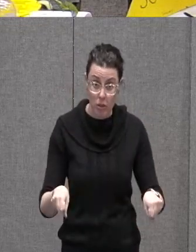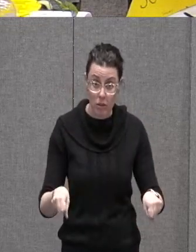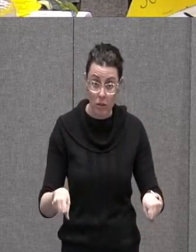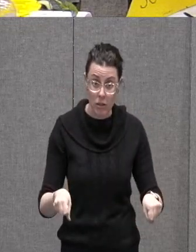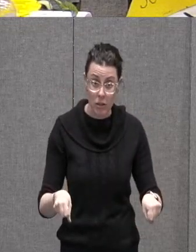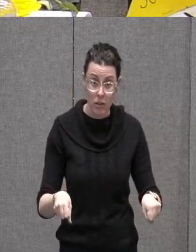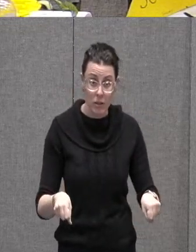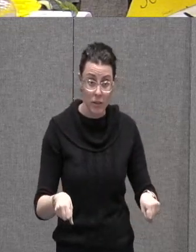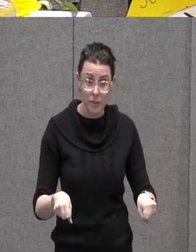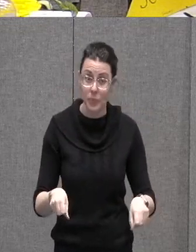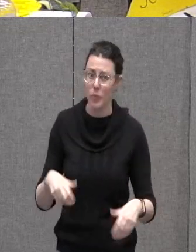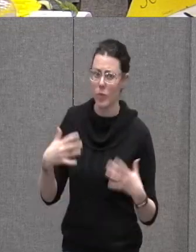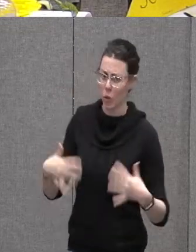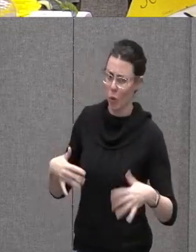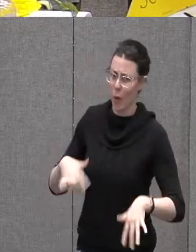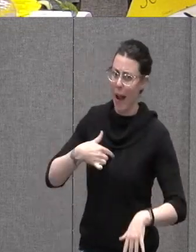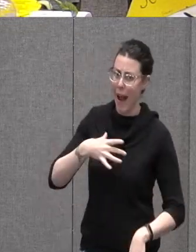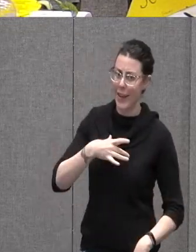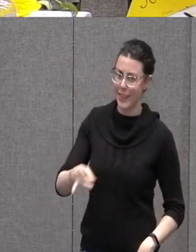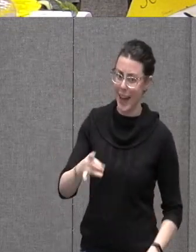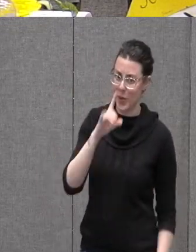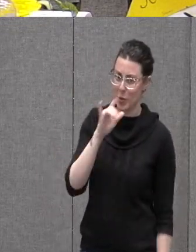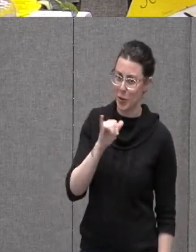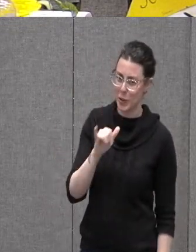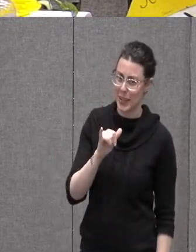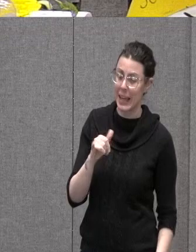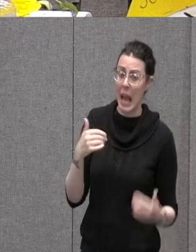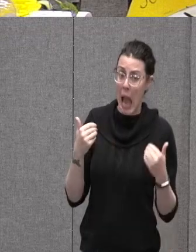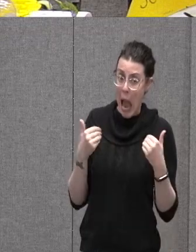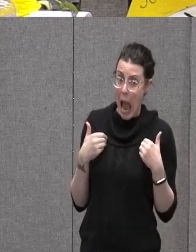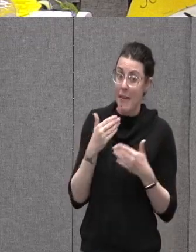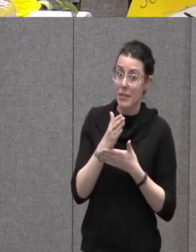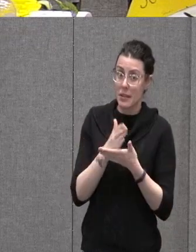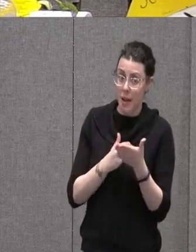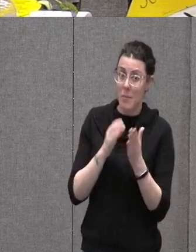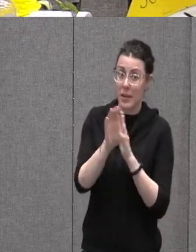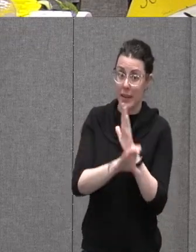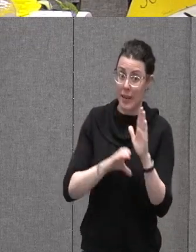some of the characteristics of a build for a robot. Yeah. It has